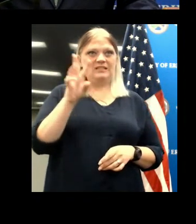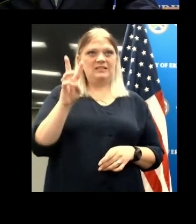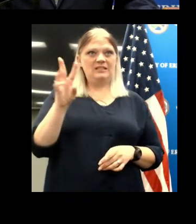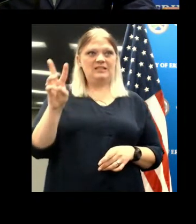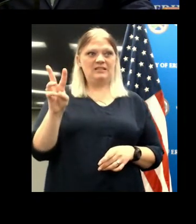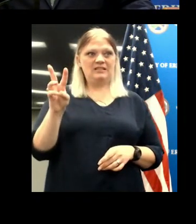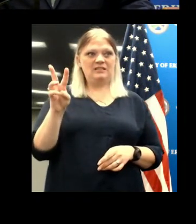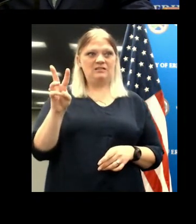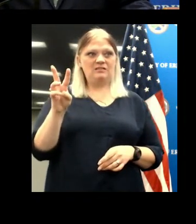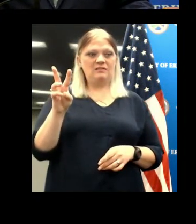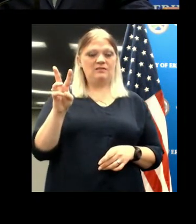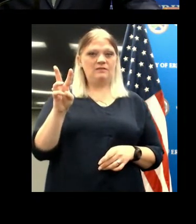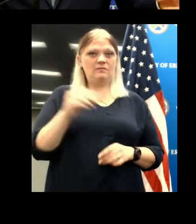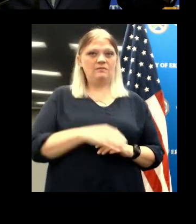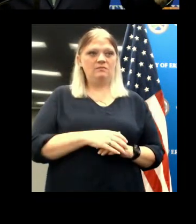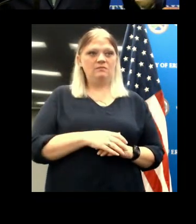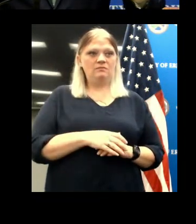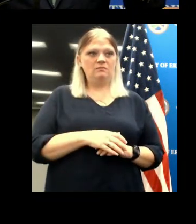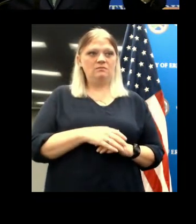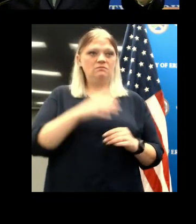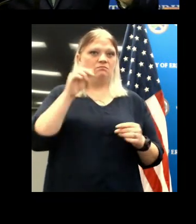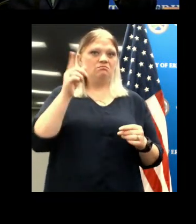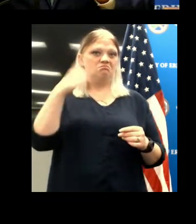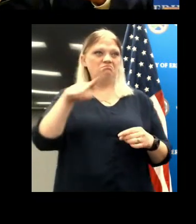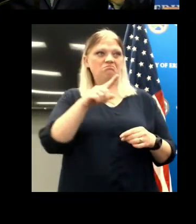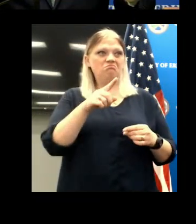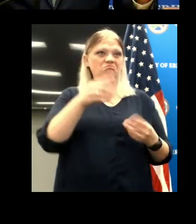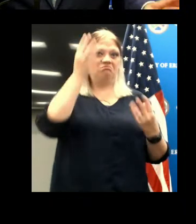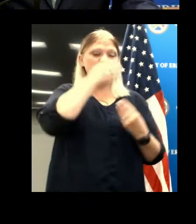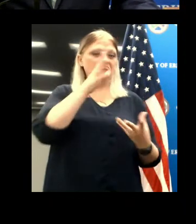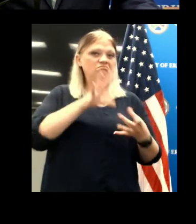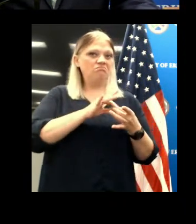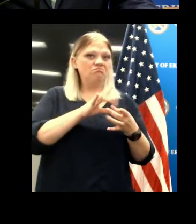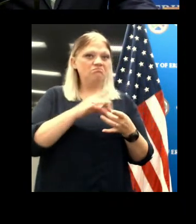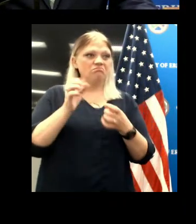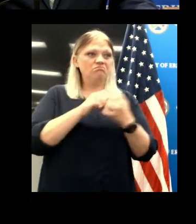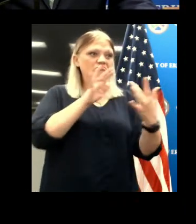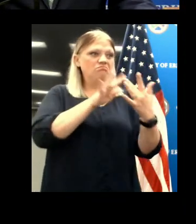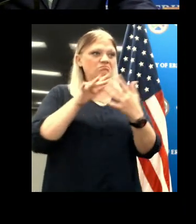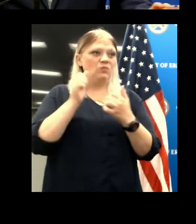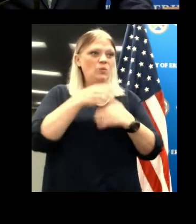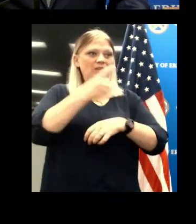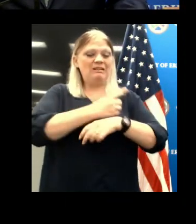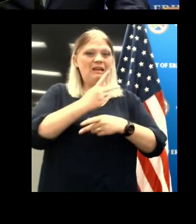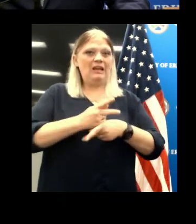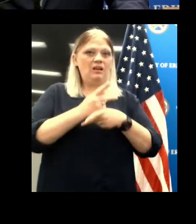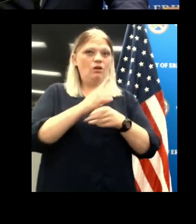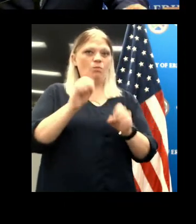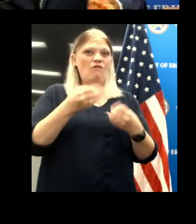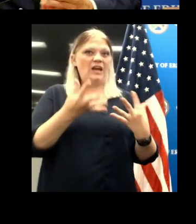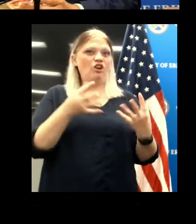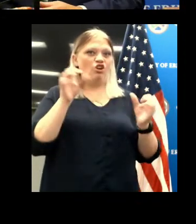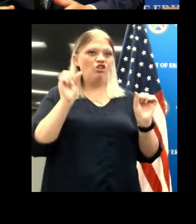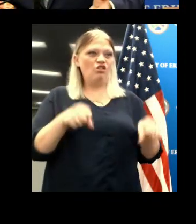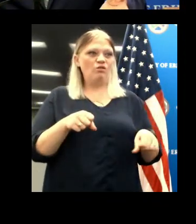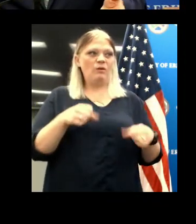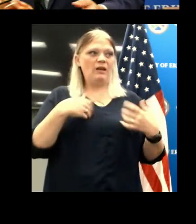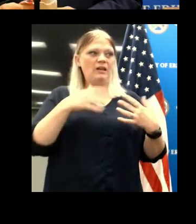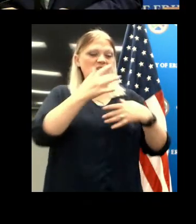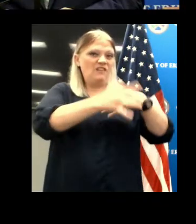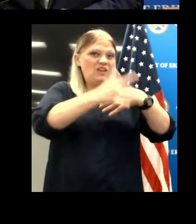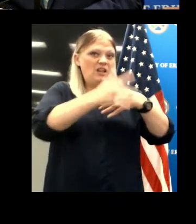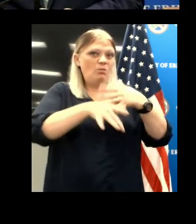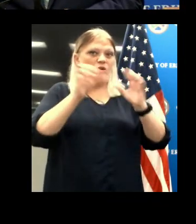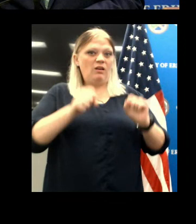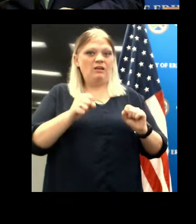877-6666 to get hooked up and put in contact with a daycare provider who has open spots